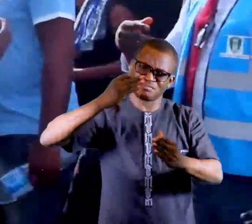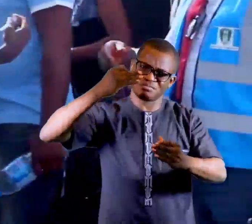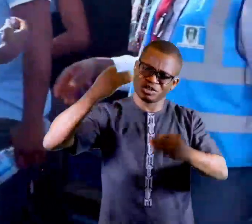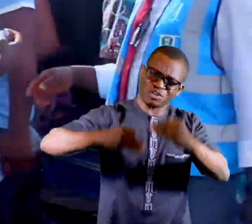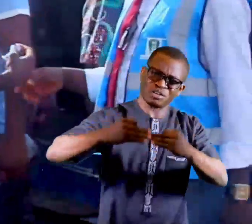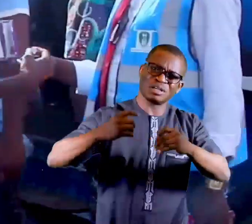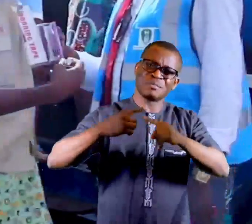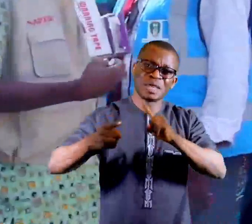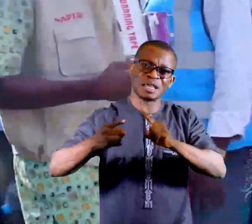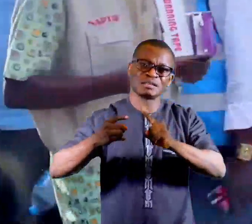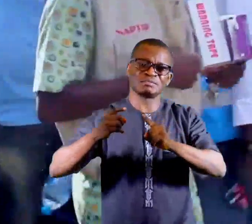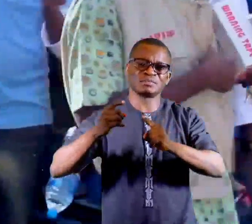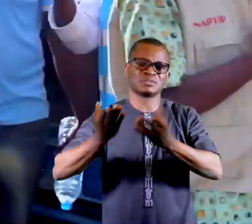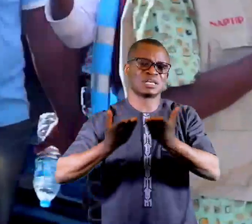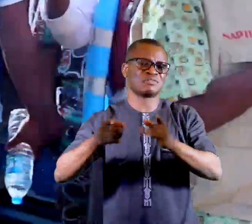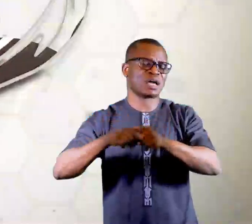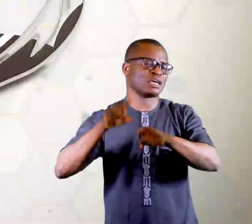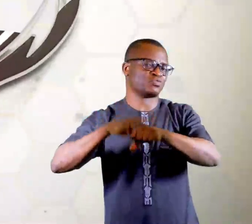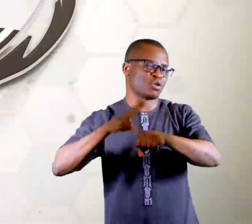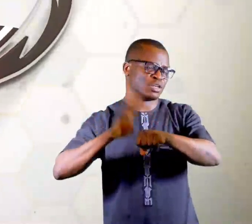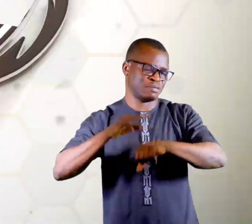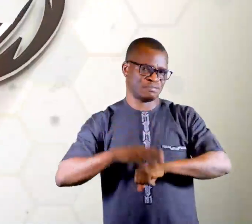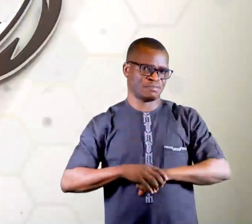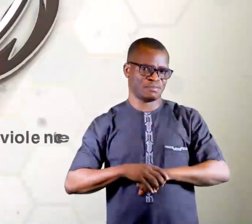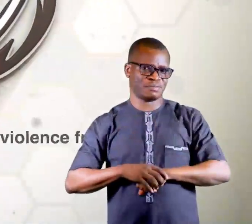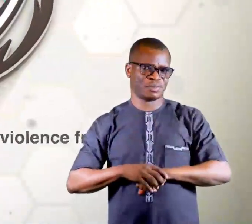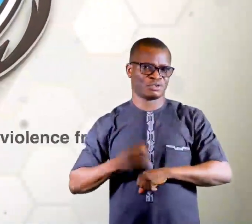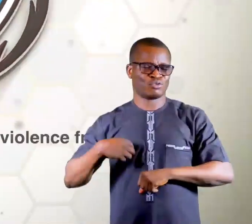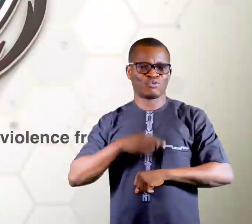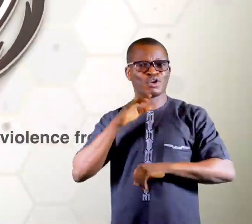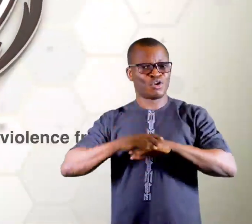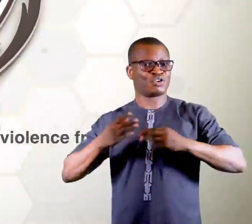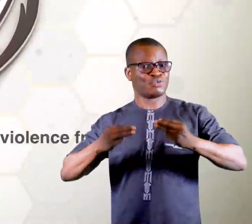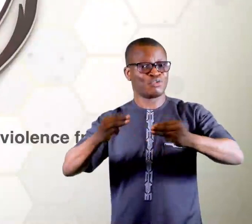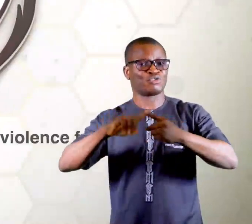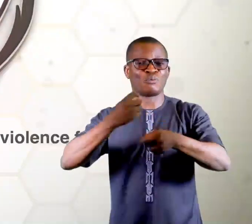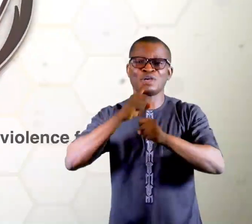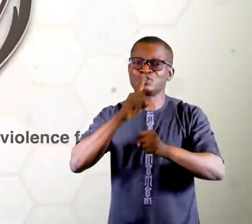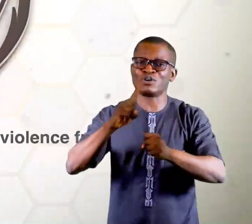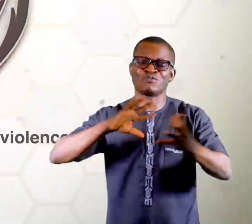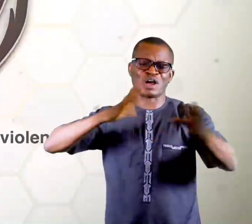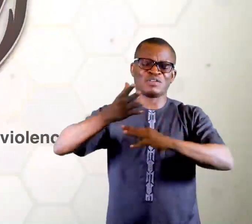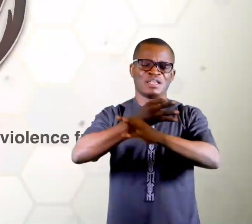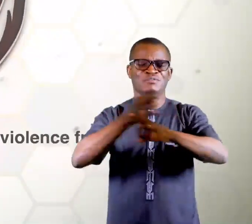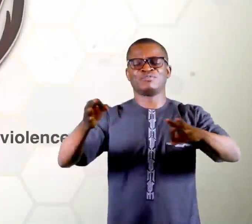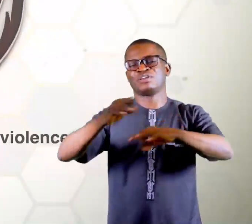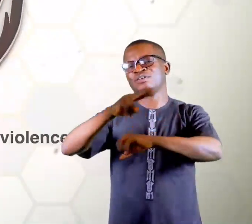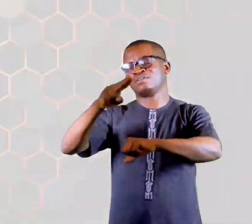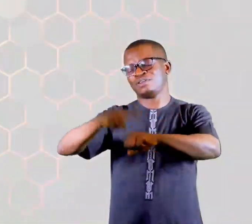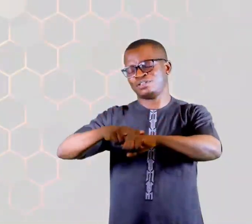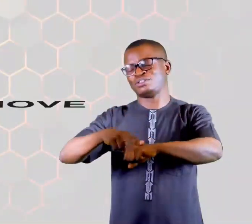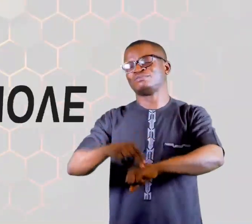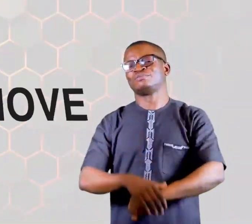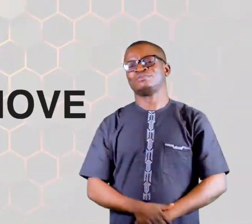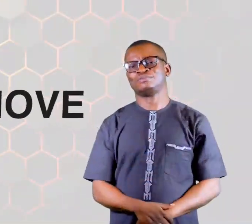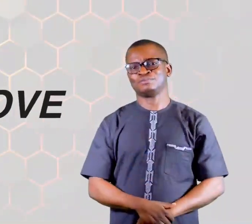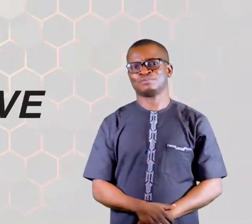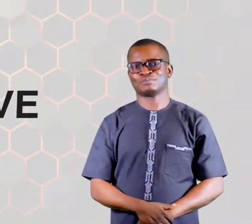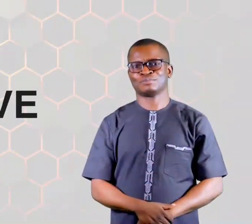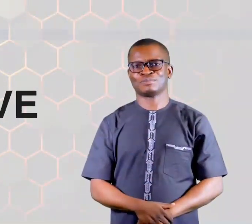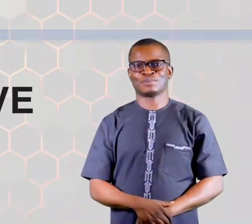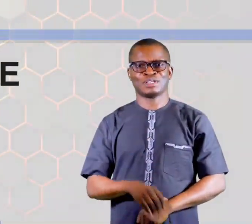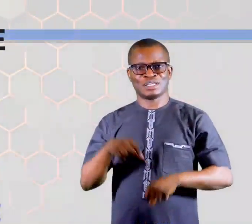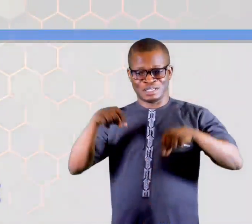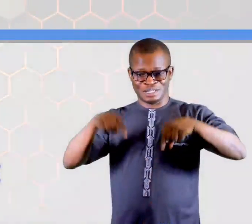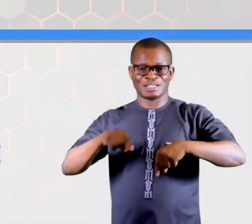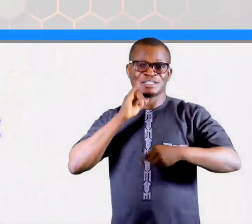will as well serve as a deterrent. NAPTIP is on the move to ensure a violence-free nation. NAPTIP On The